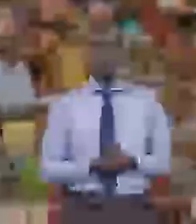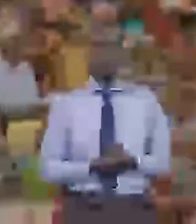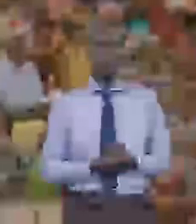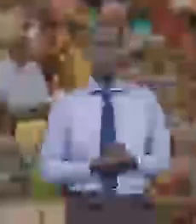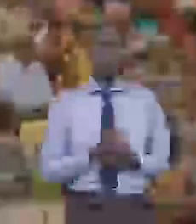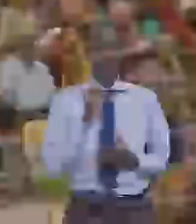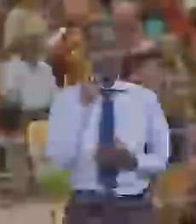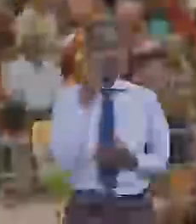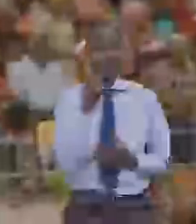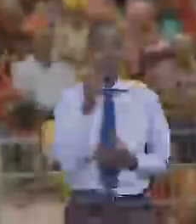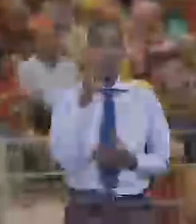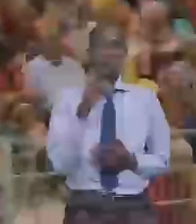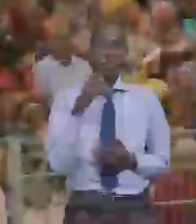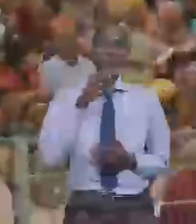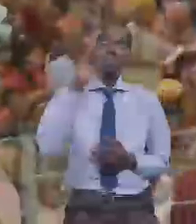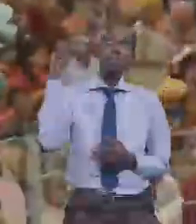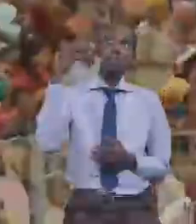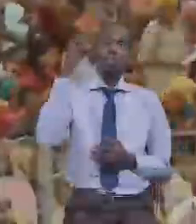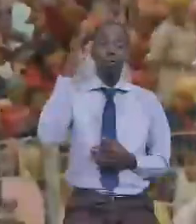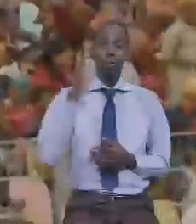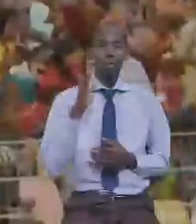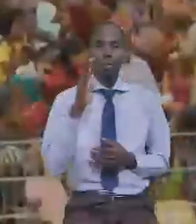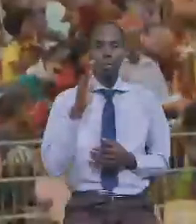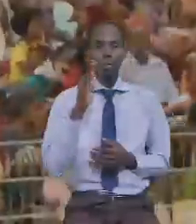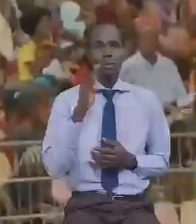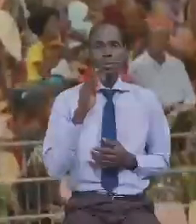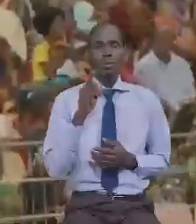Tomorrow, by the grace of God, you are going to give your testimony.